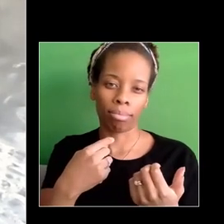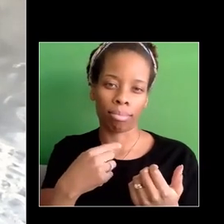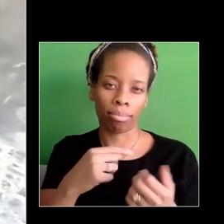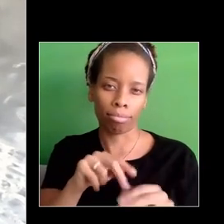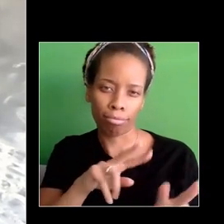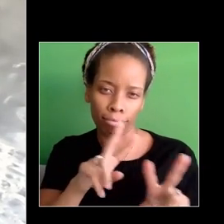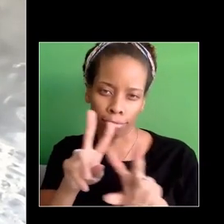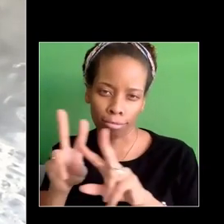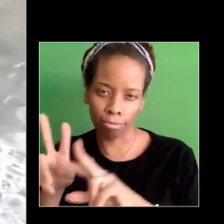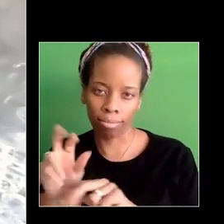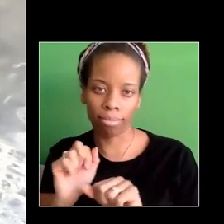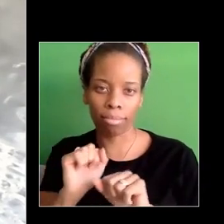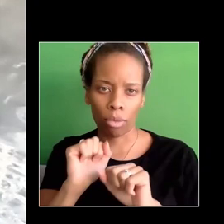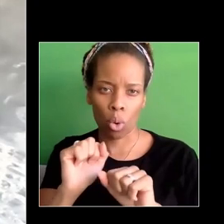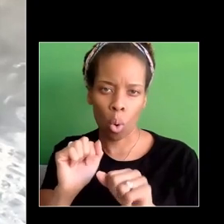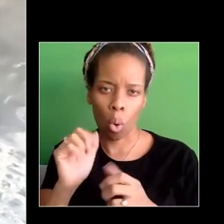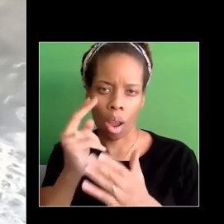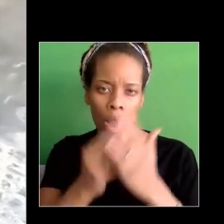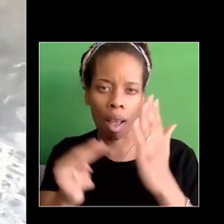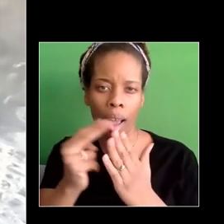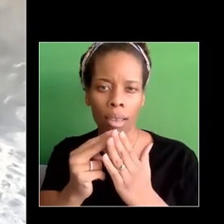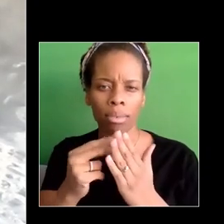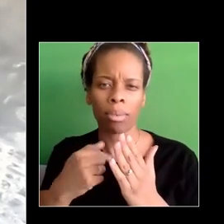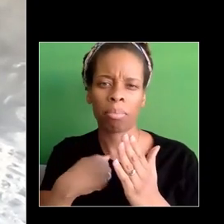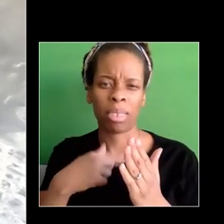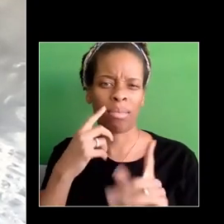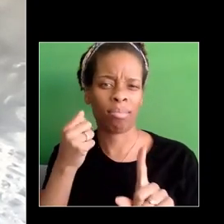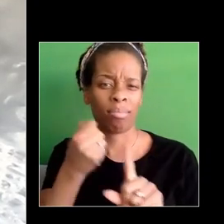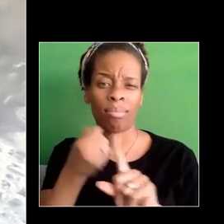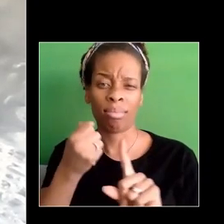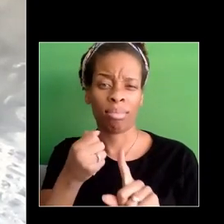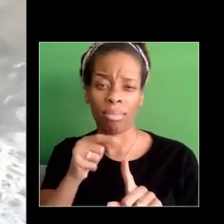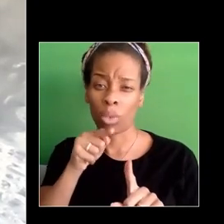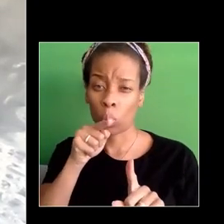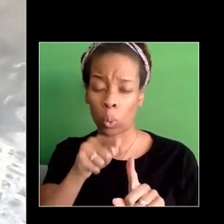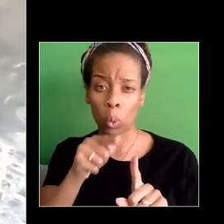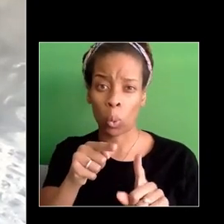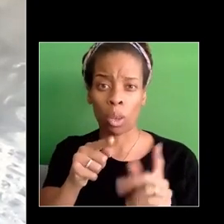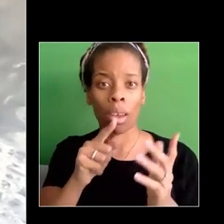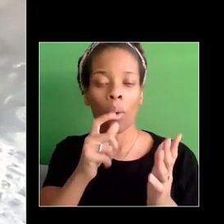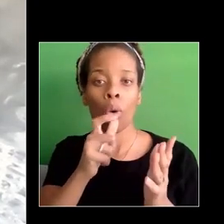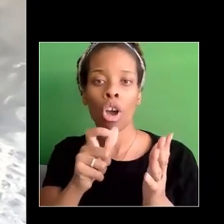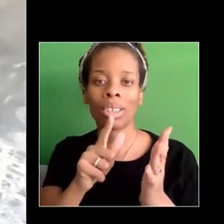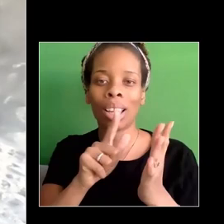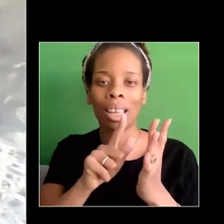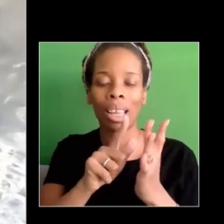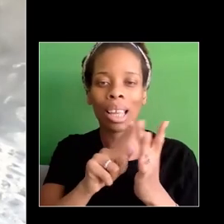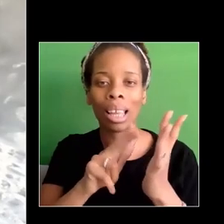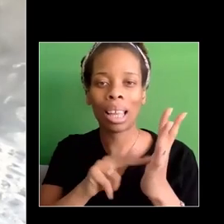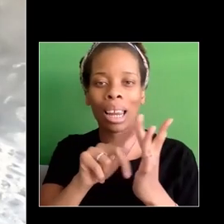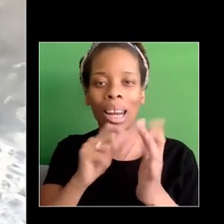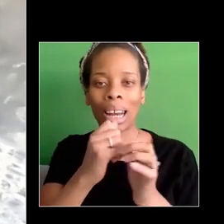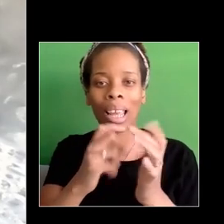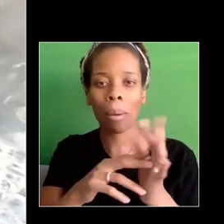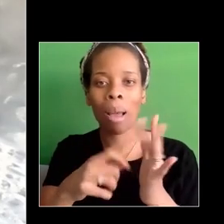work, the term enigmatic mm-hmm. is used often. Mm-hmm. But yet in